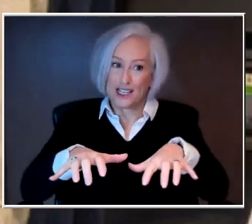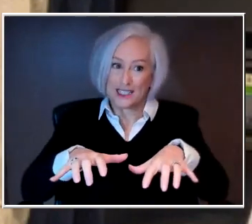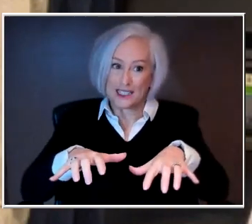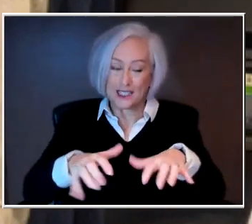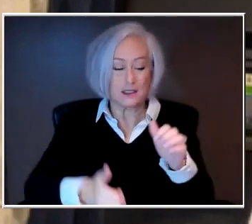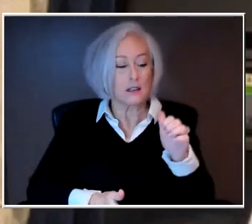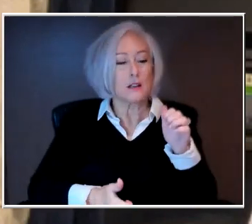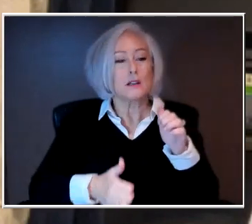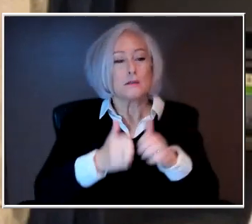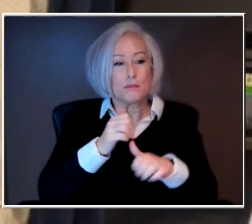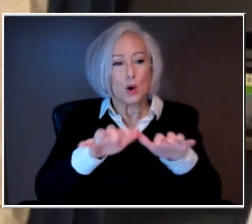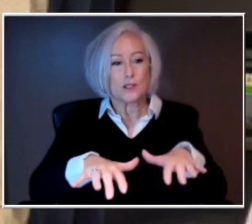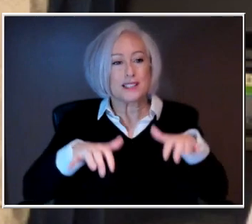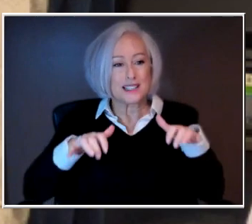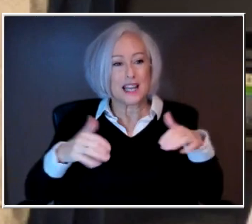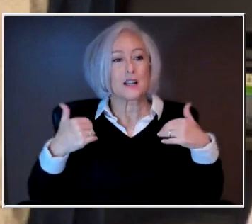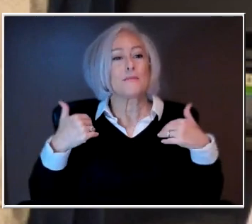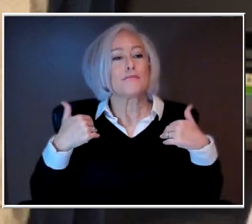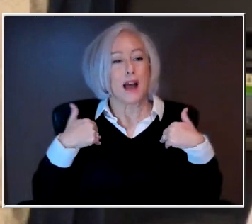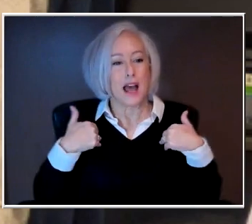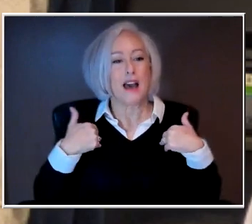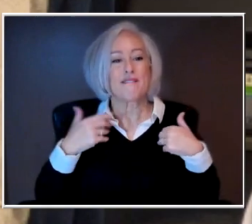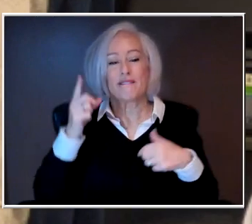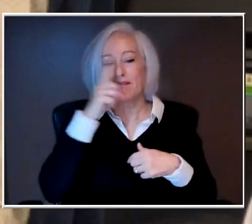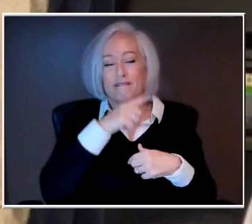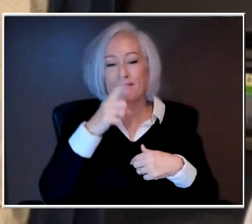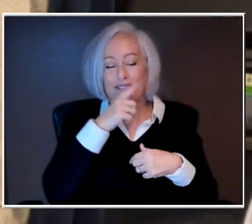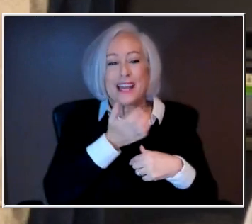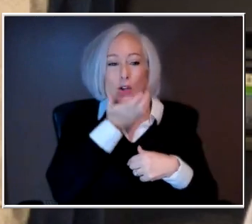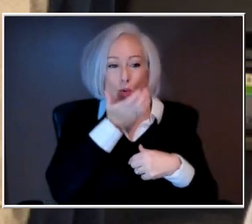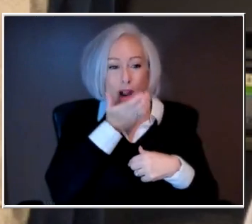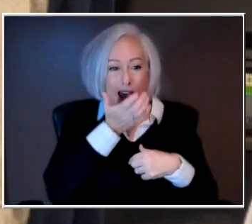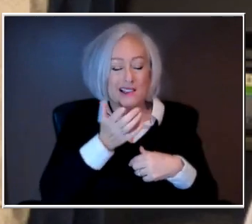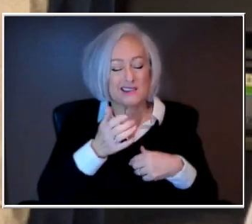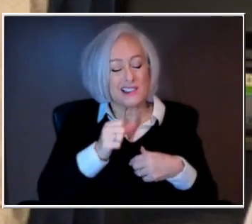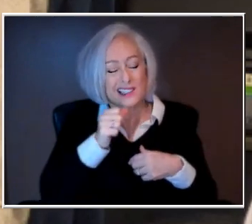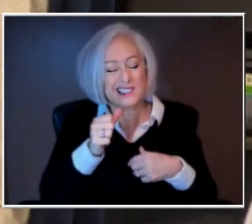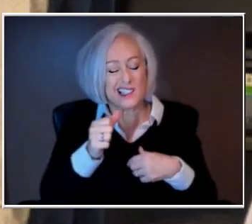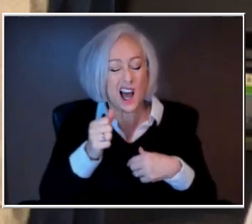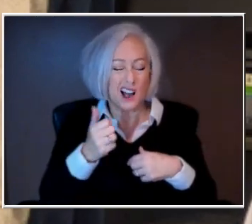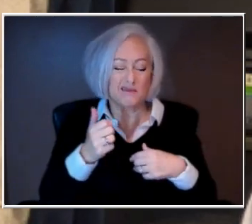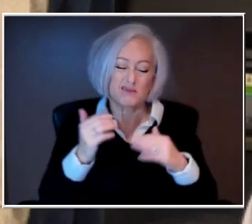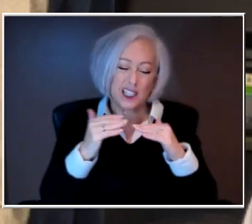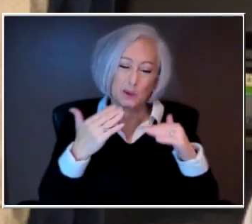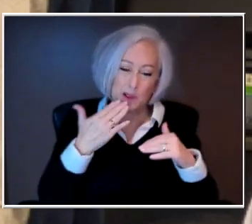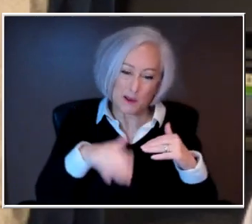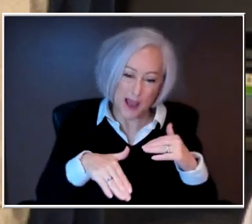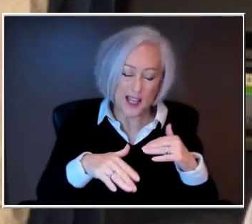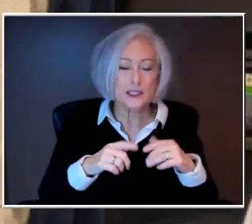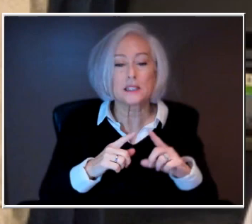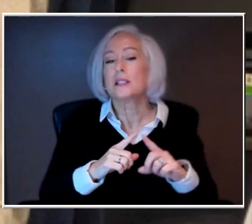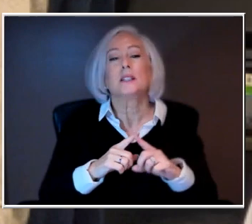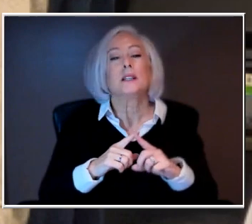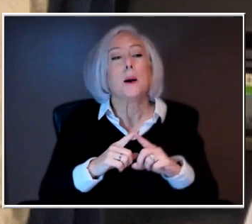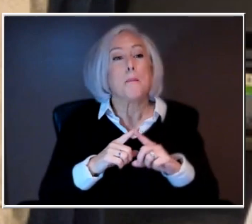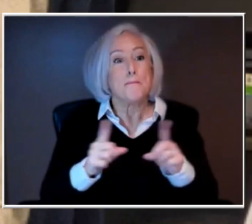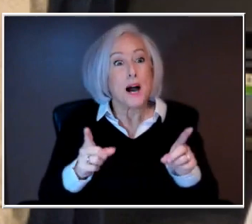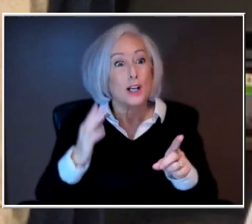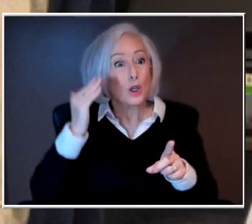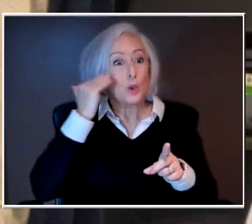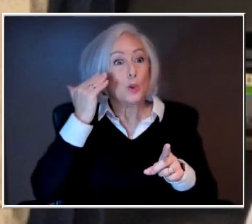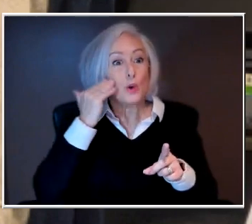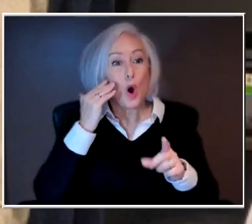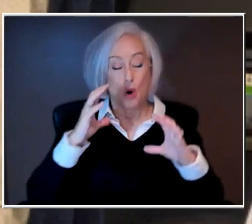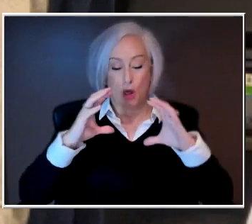play on that artificial turf, so it's not as bad. But as far as the game itself, like you mentioned, the ball is